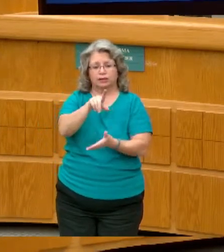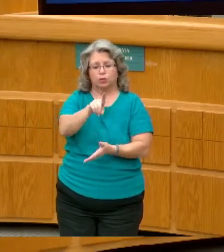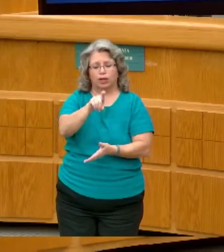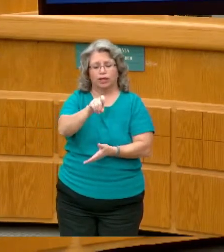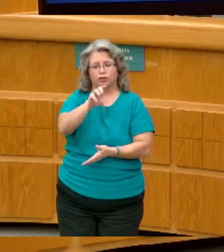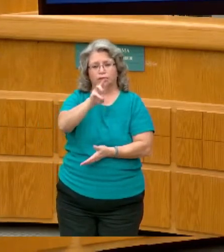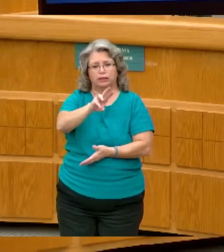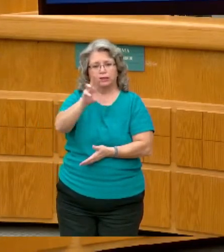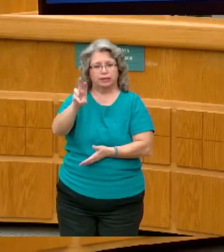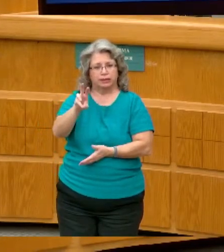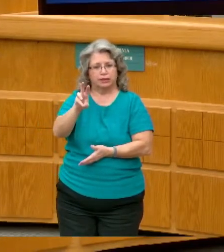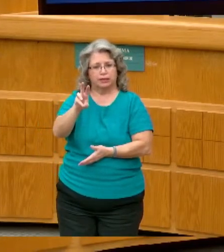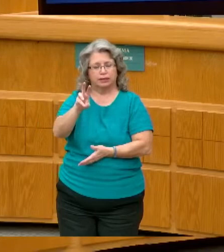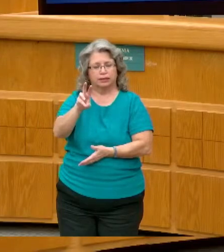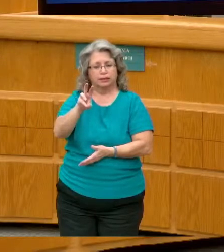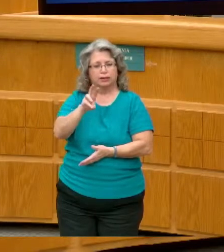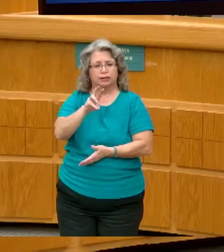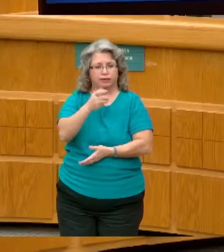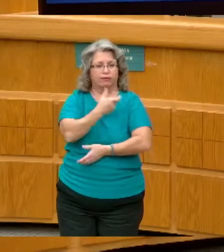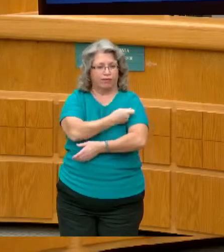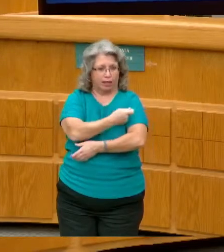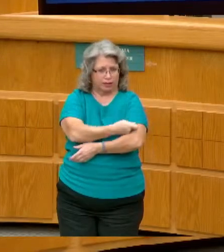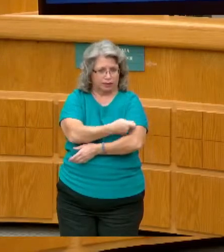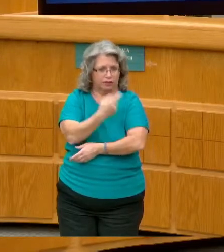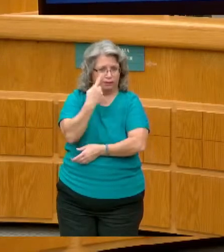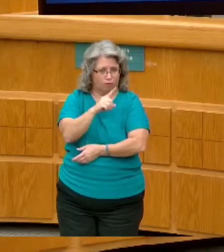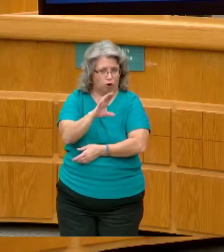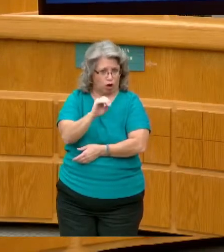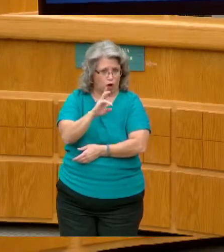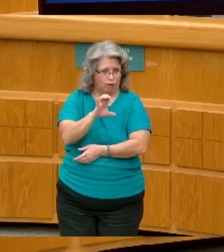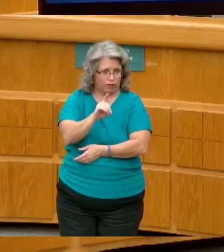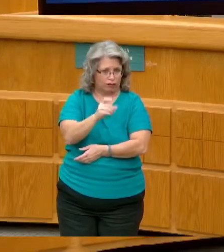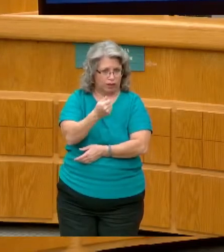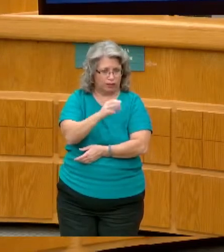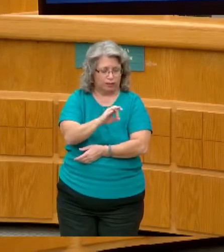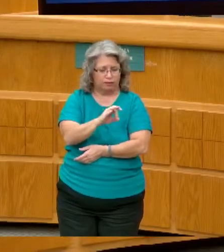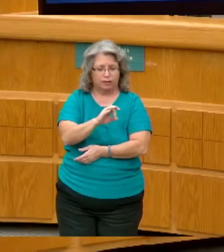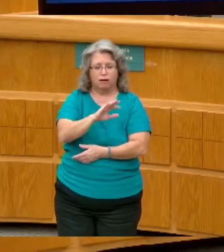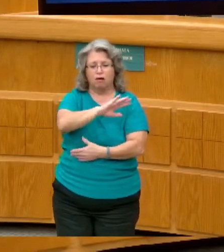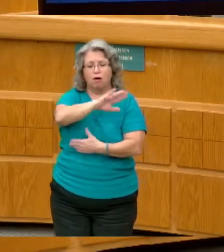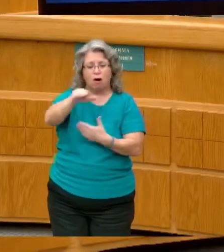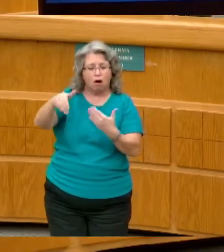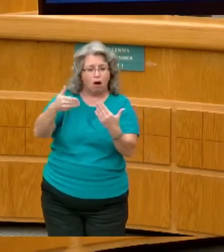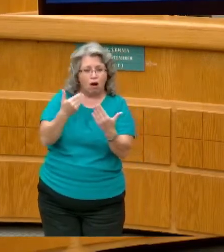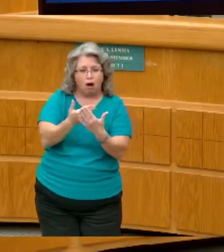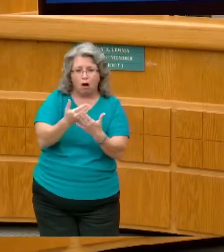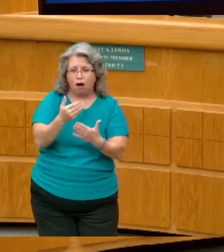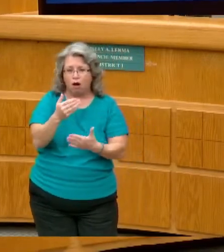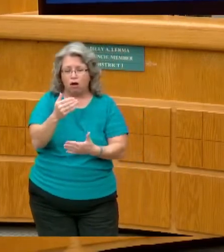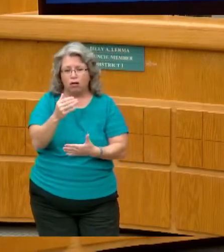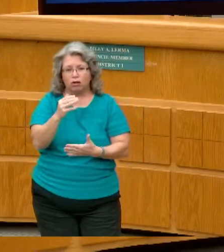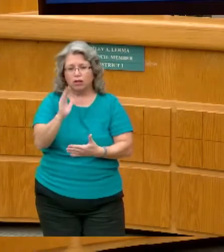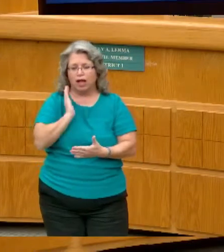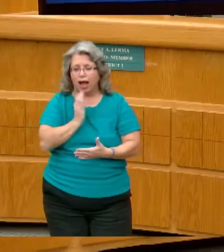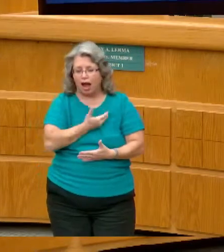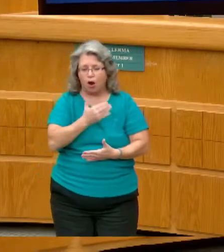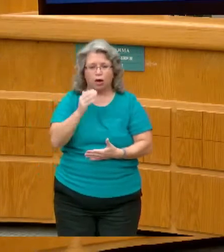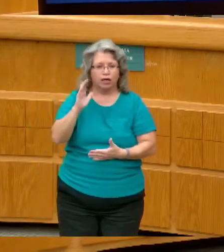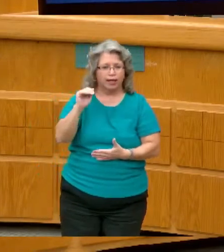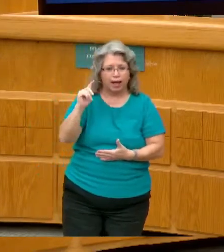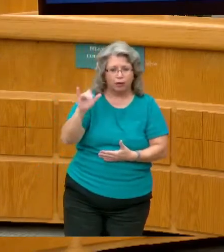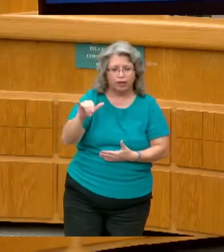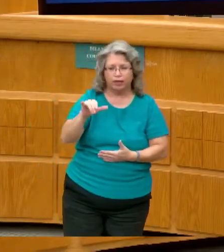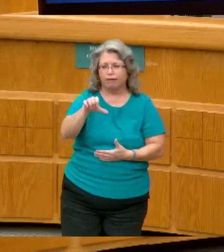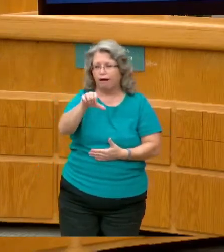206,166 doses of COVID-19 vaccines. For all of Nueces County, with all of our other providers,